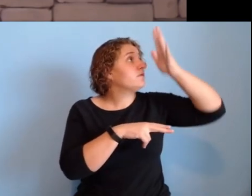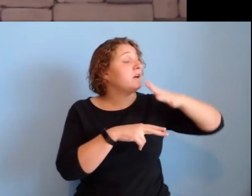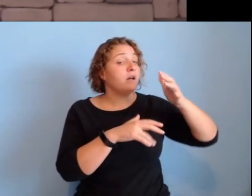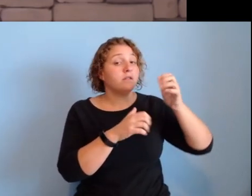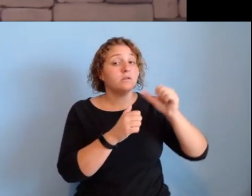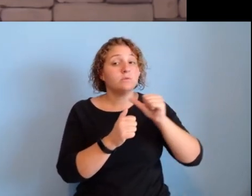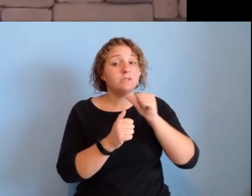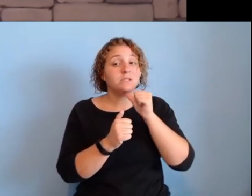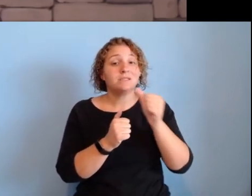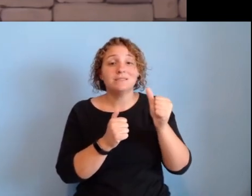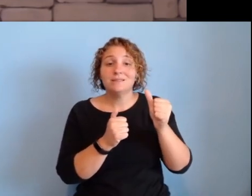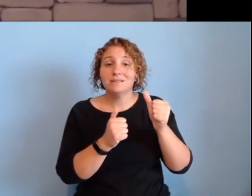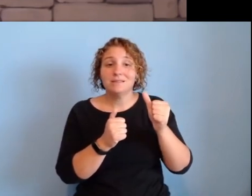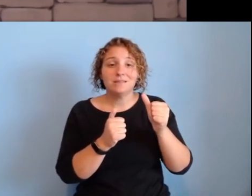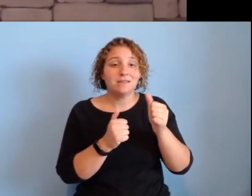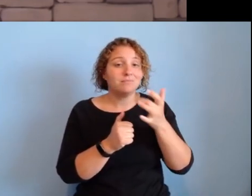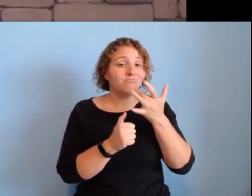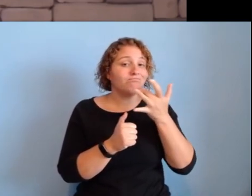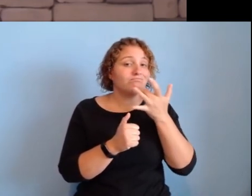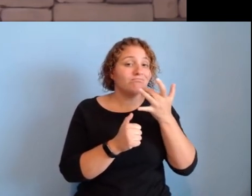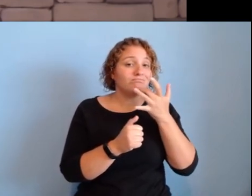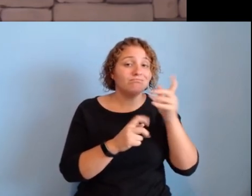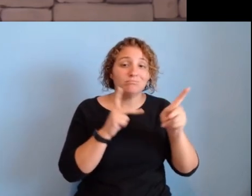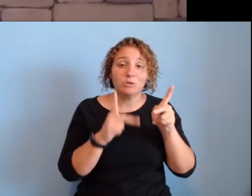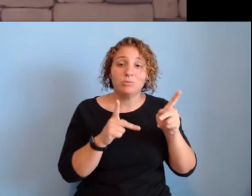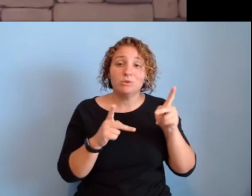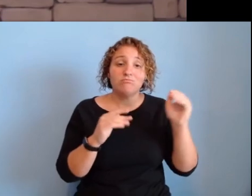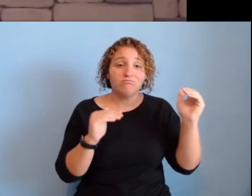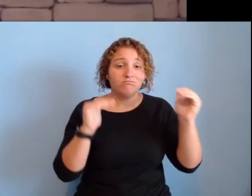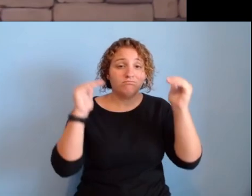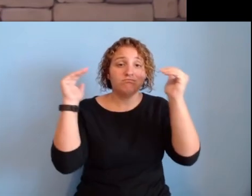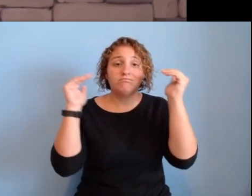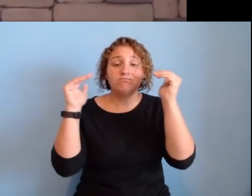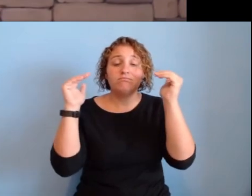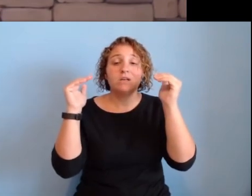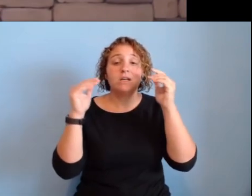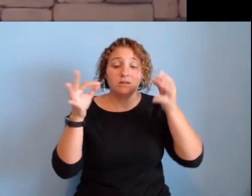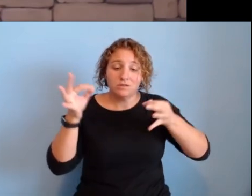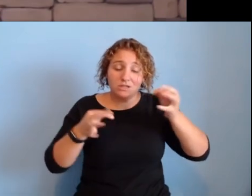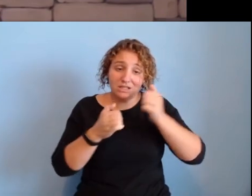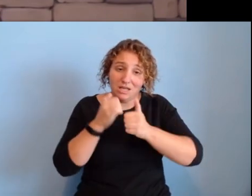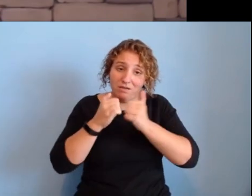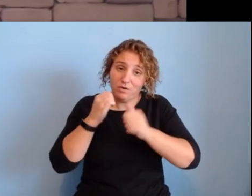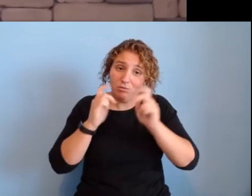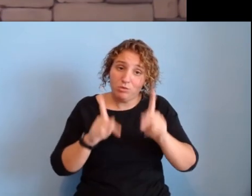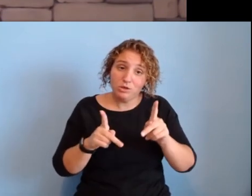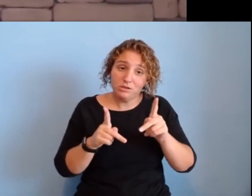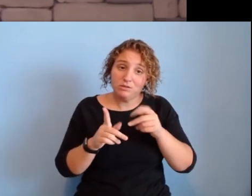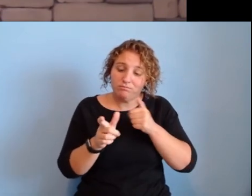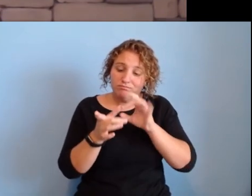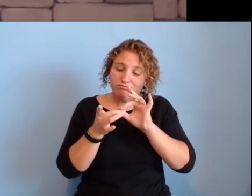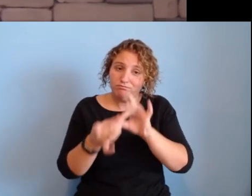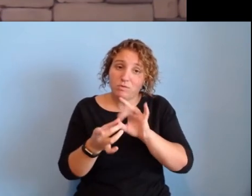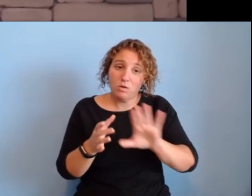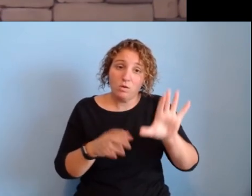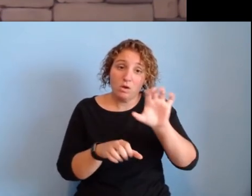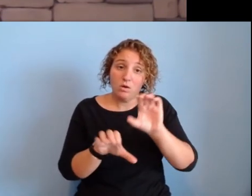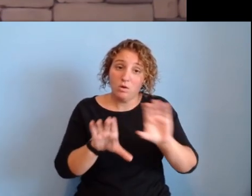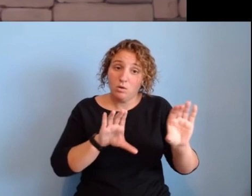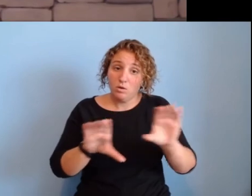note that in these days, judges according to every man's work, right? We saw that in chapter 20. Pass the time of your